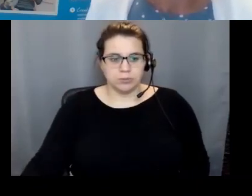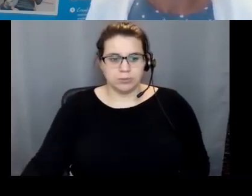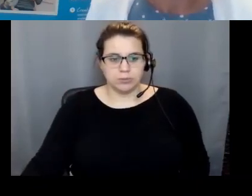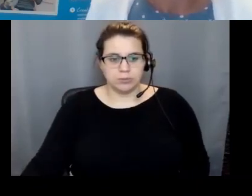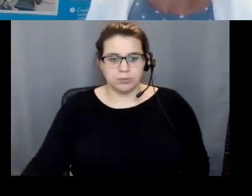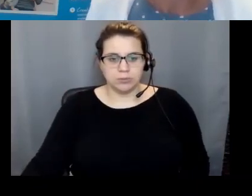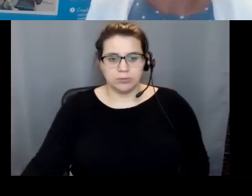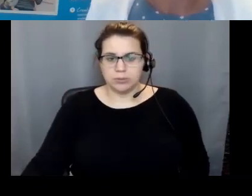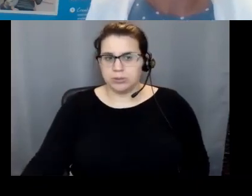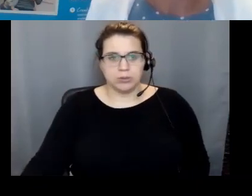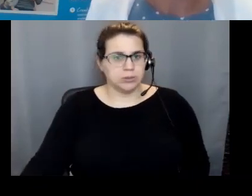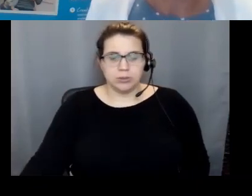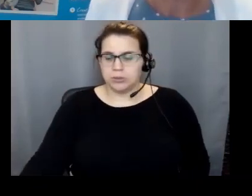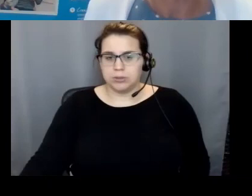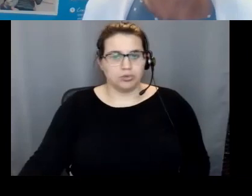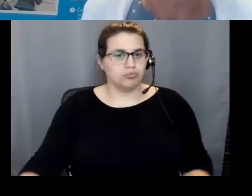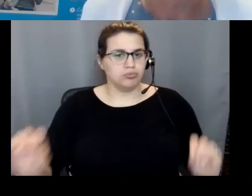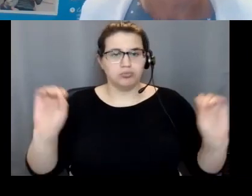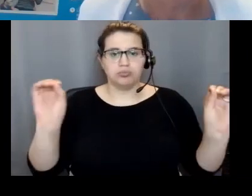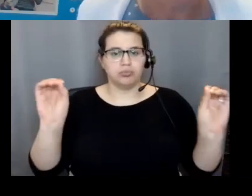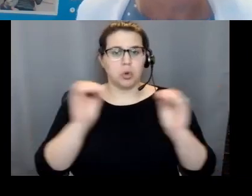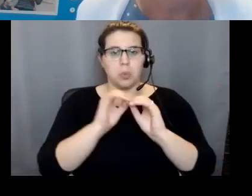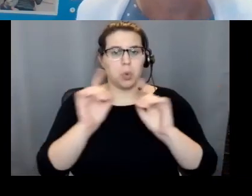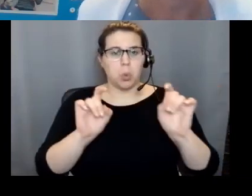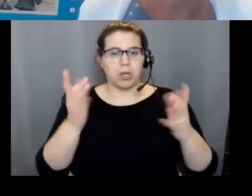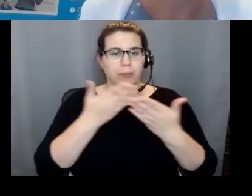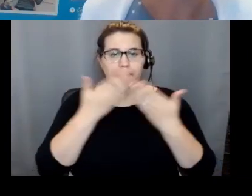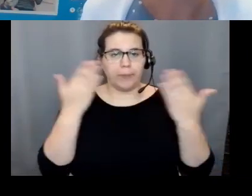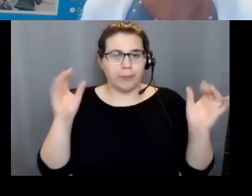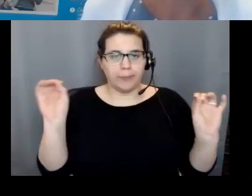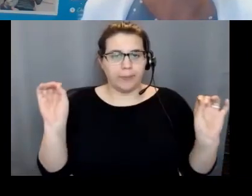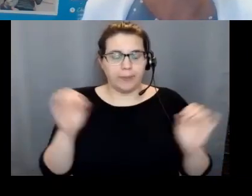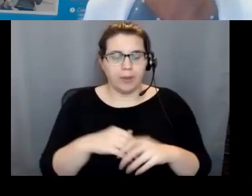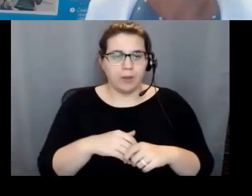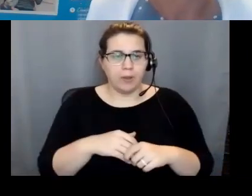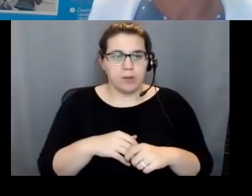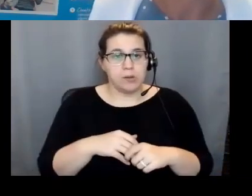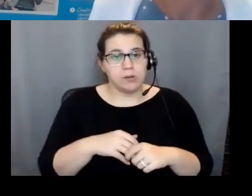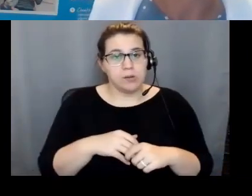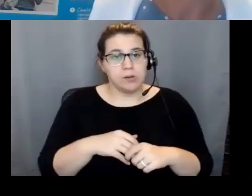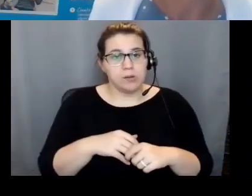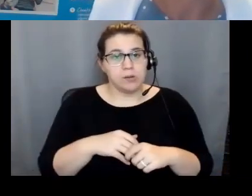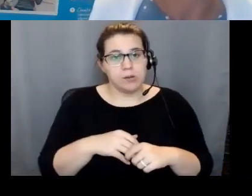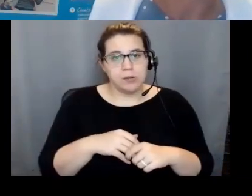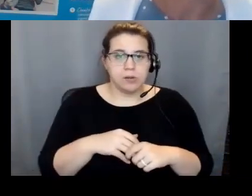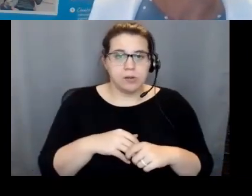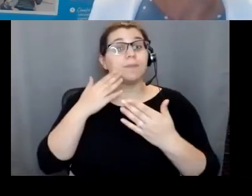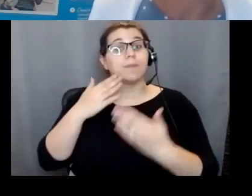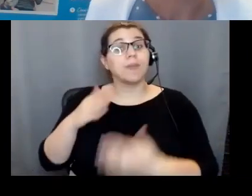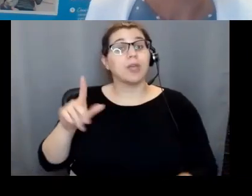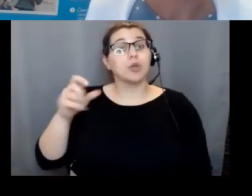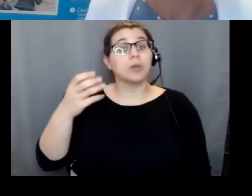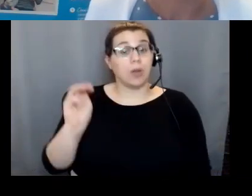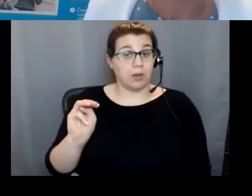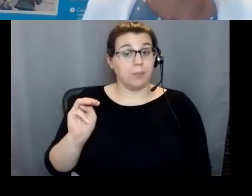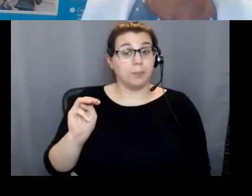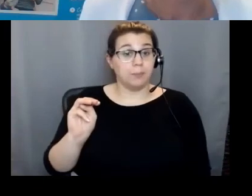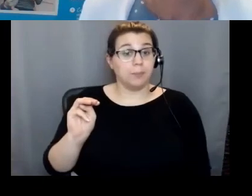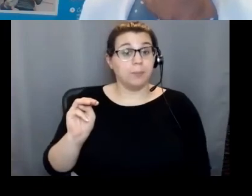Okay, I don't see any more questions. And but thanks, Tom, for